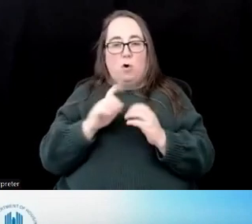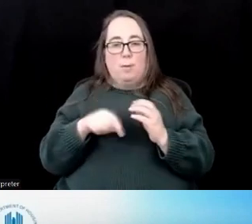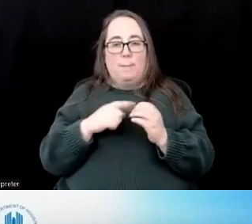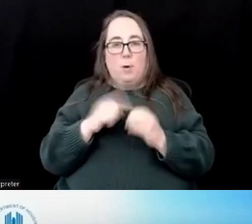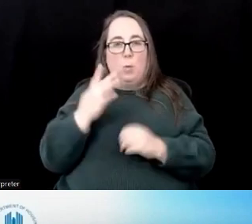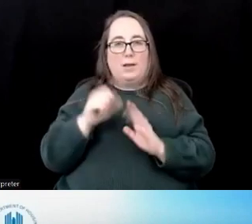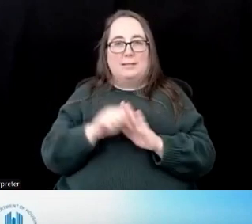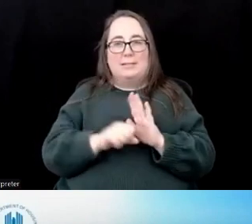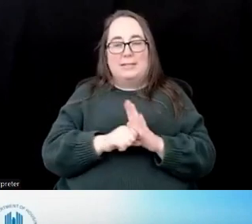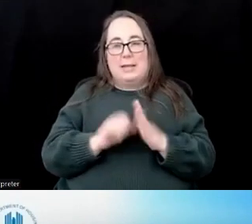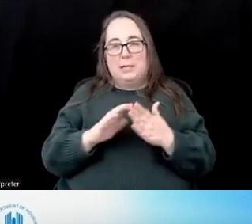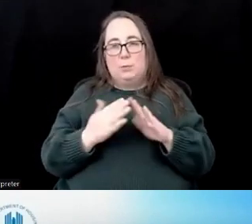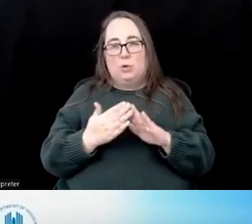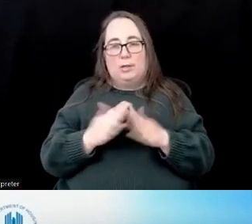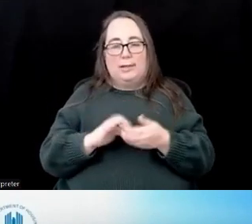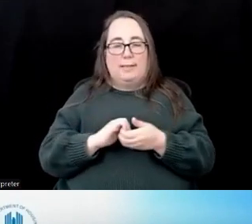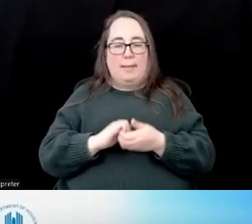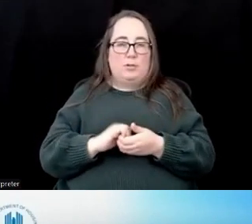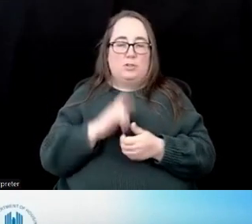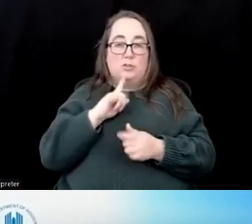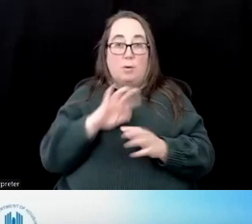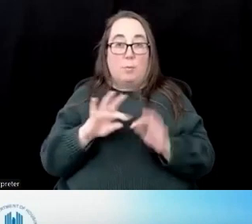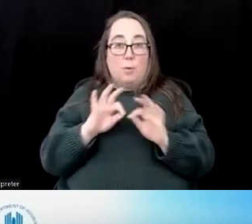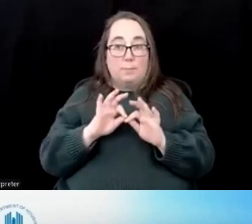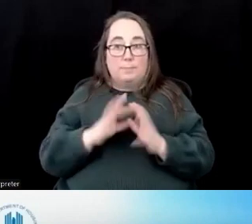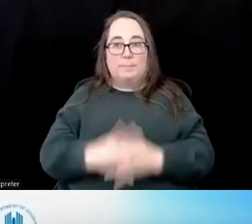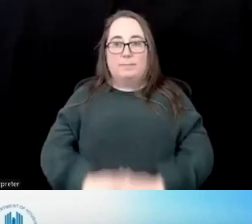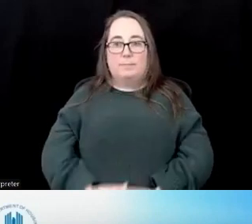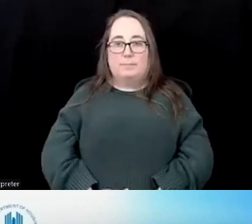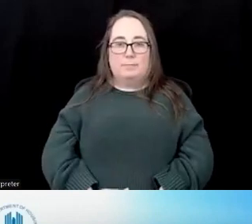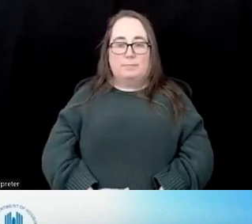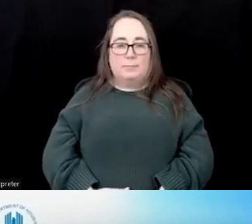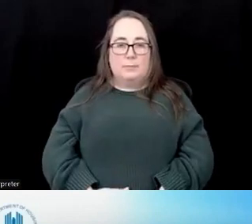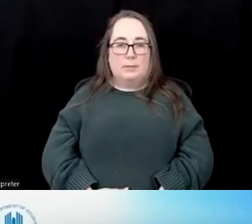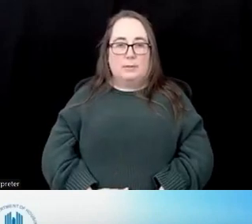and community collaborations like this are so important?